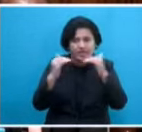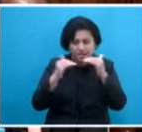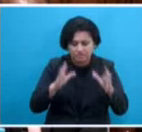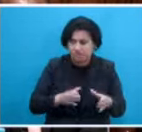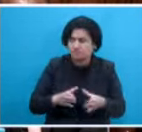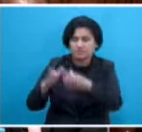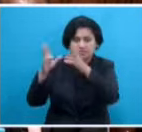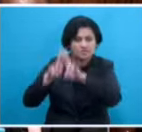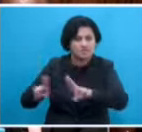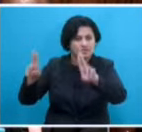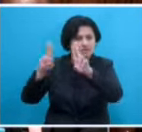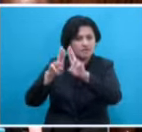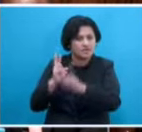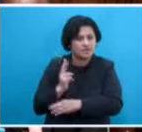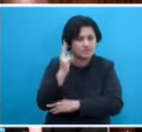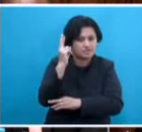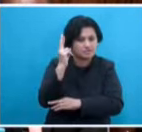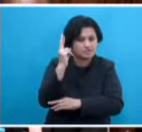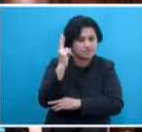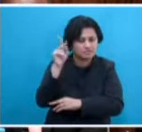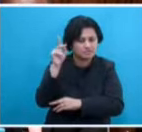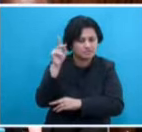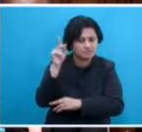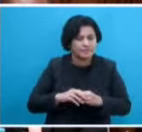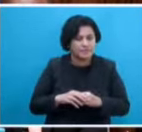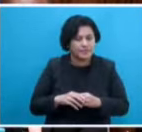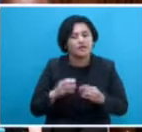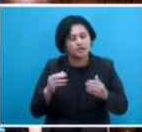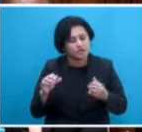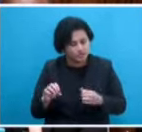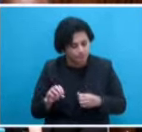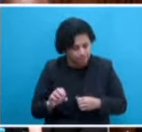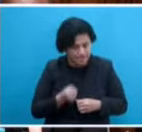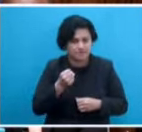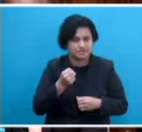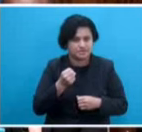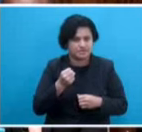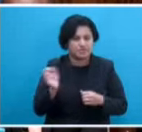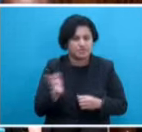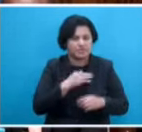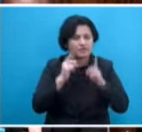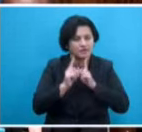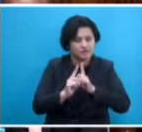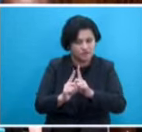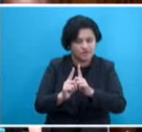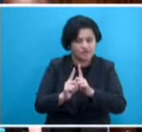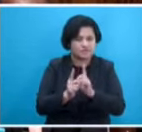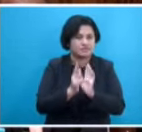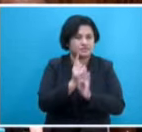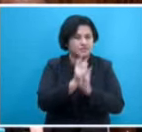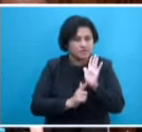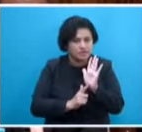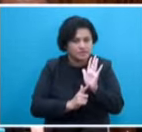The same institutions that are supposed to uphold the rule of law above anything or anyone. The economic and